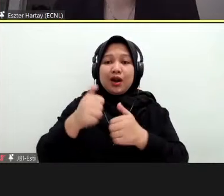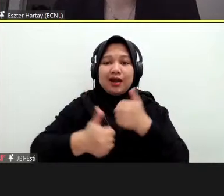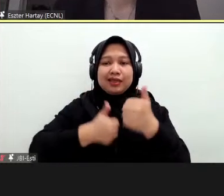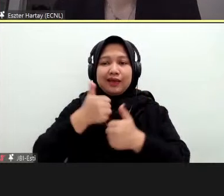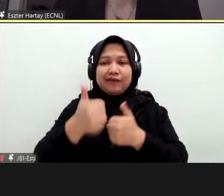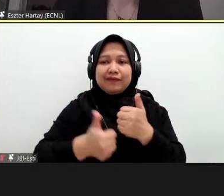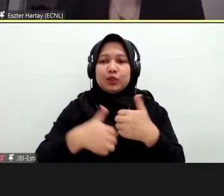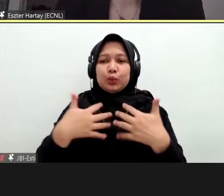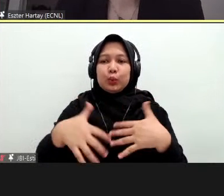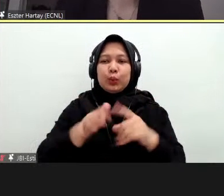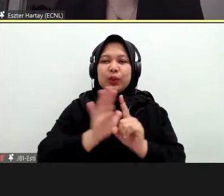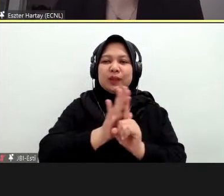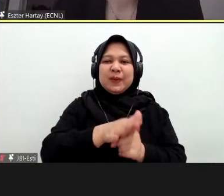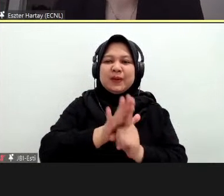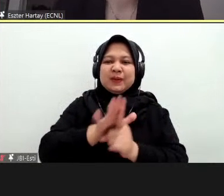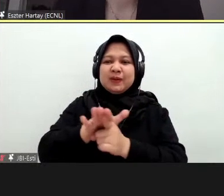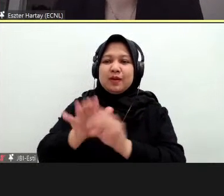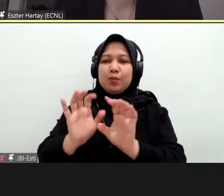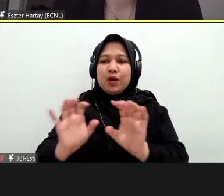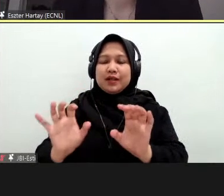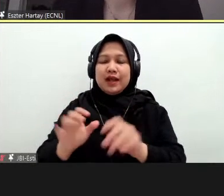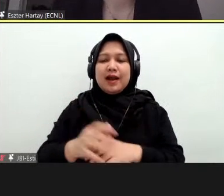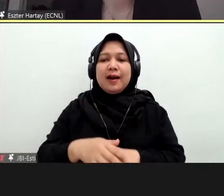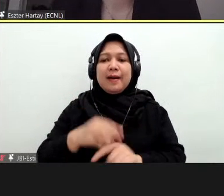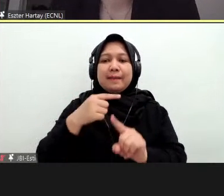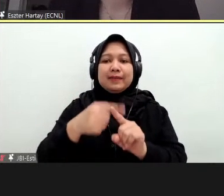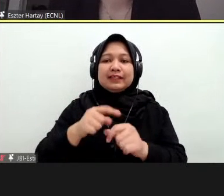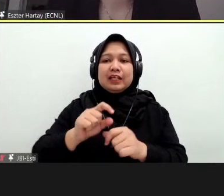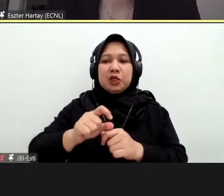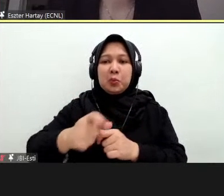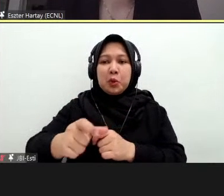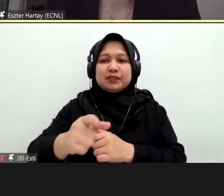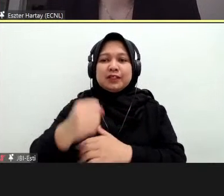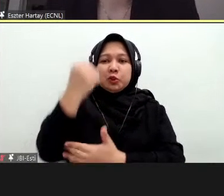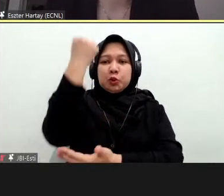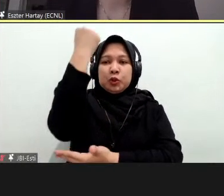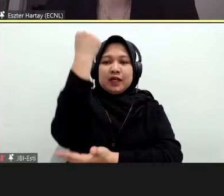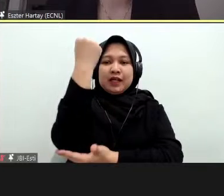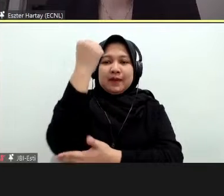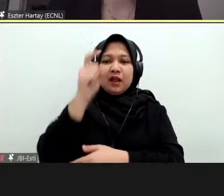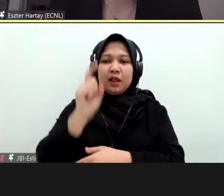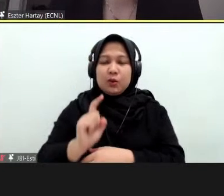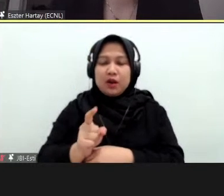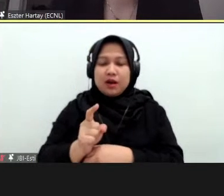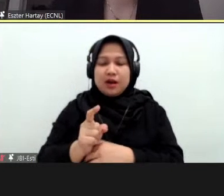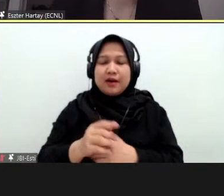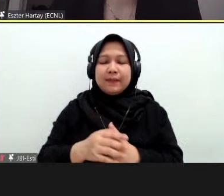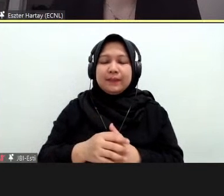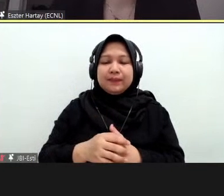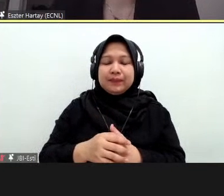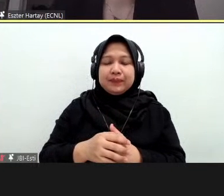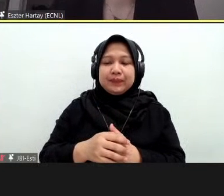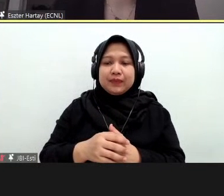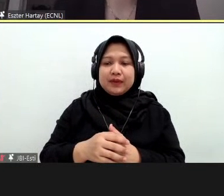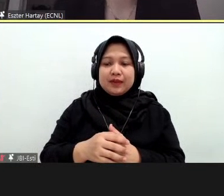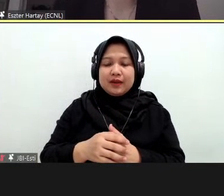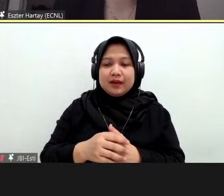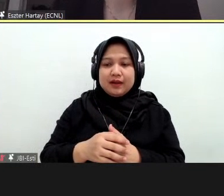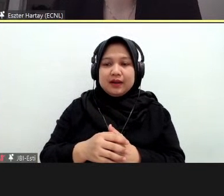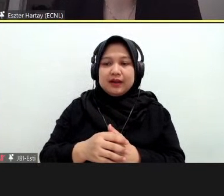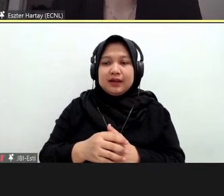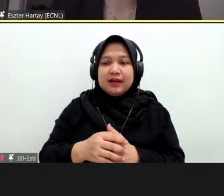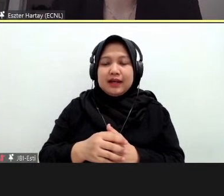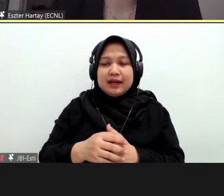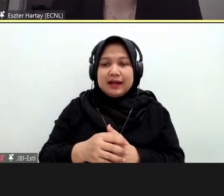prosecutions and strategic lawsuits against public participation or otherwise called SLAPs, or by carrying